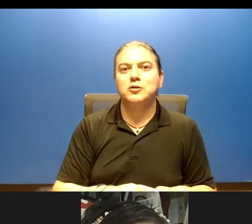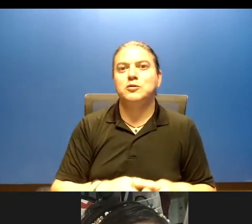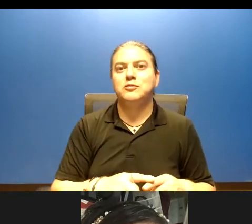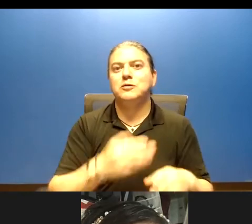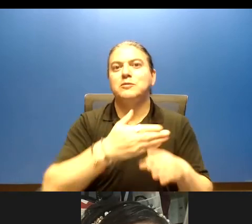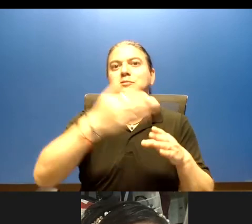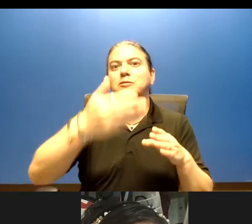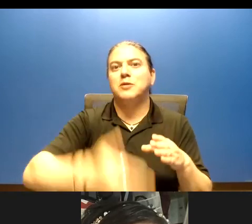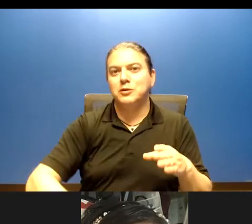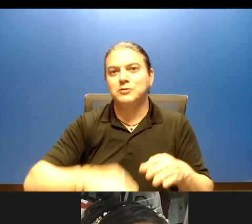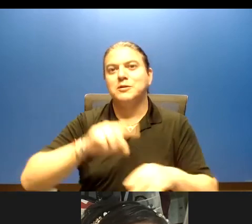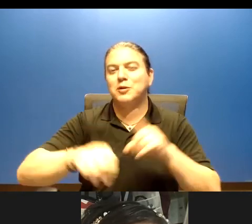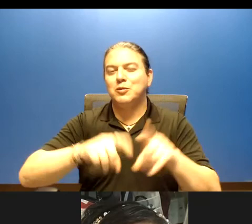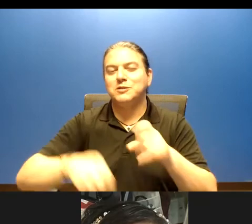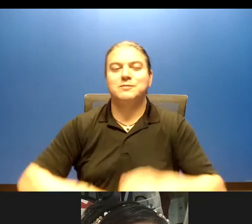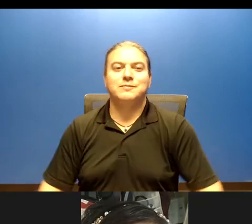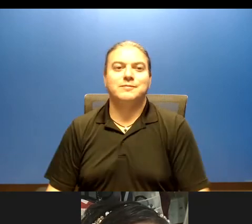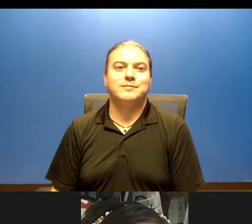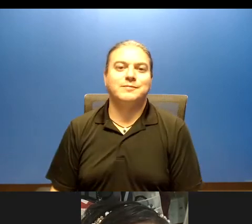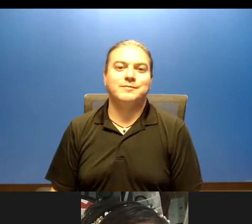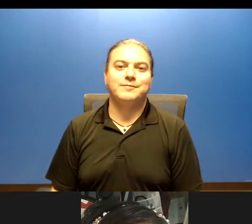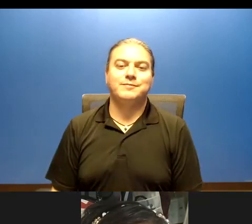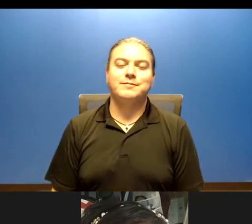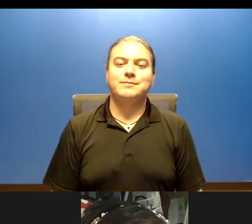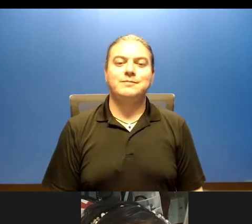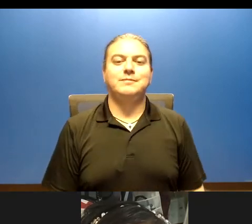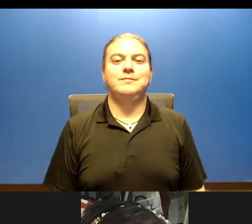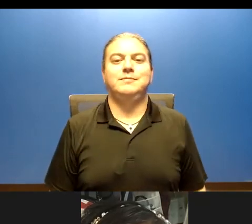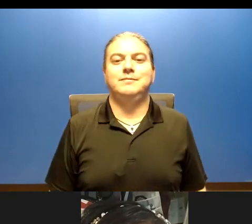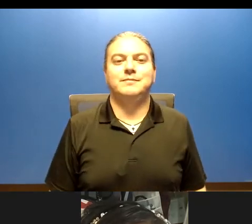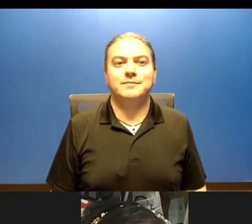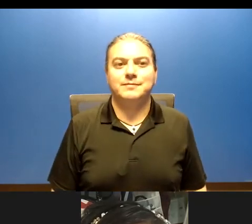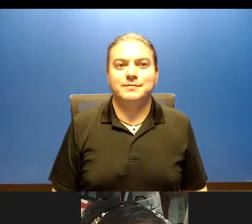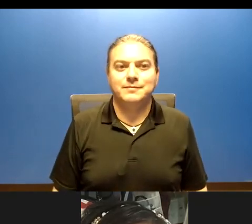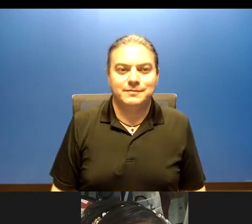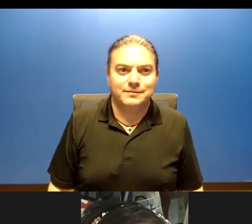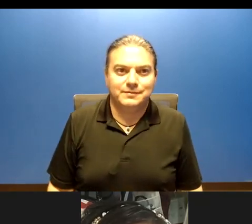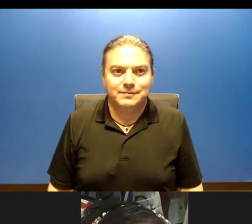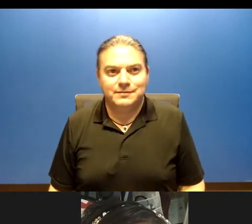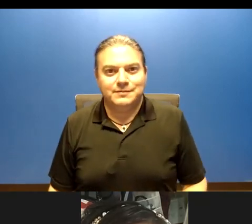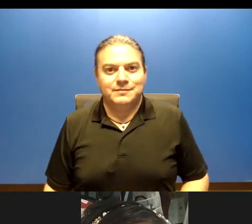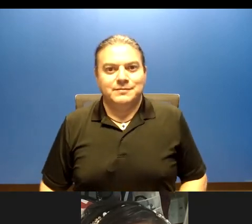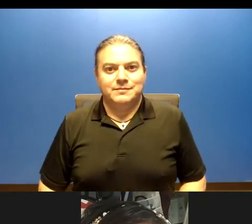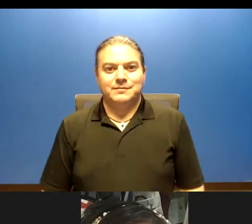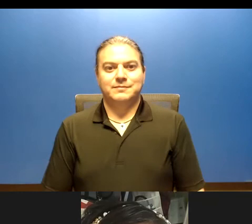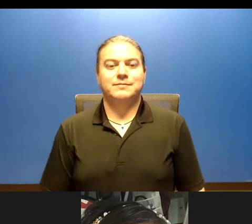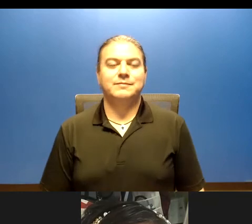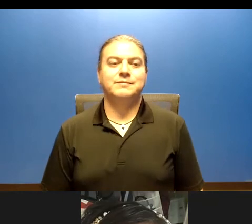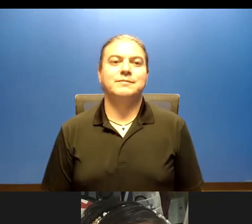question section, question and answer area. So Jane, you're on mute. Take it away.